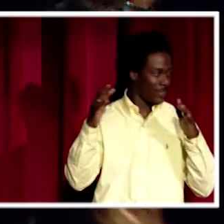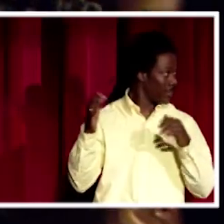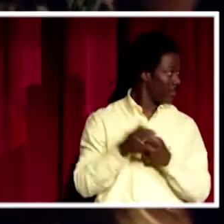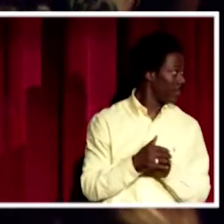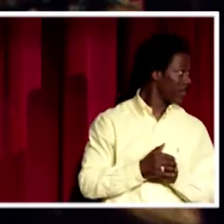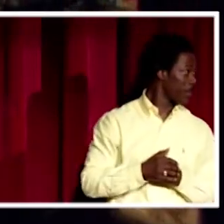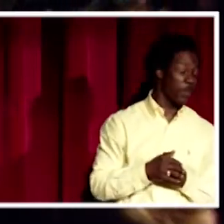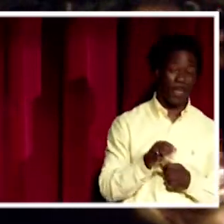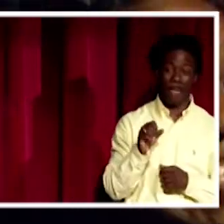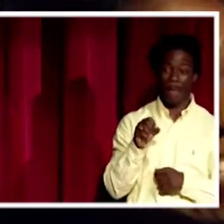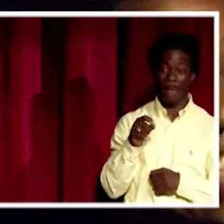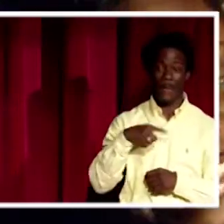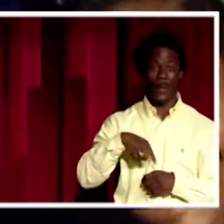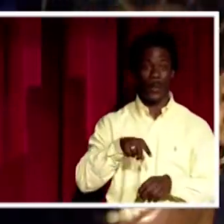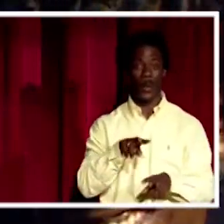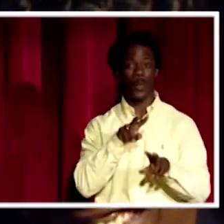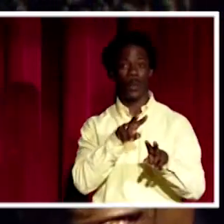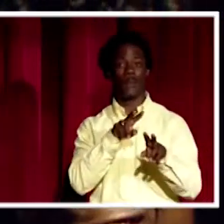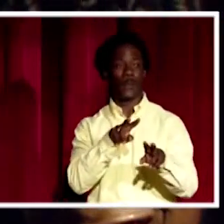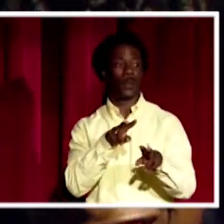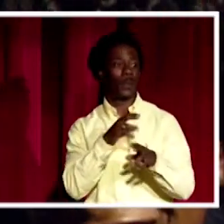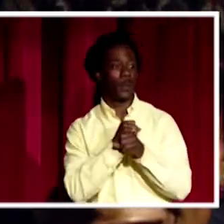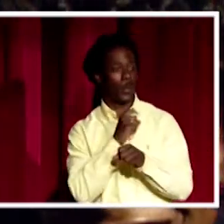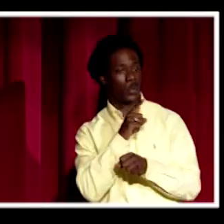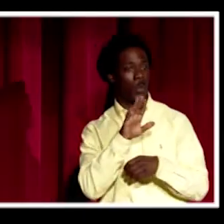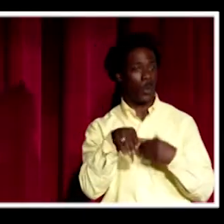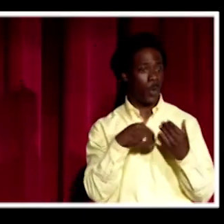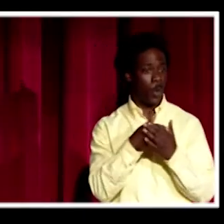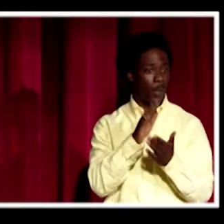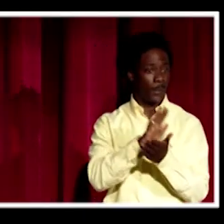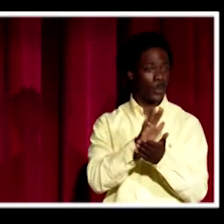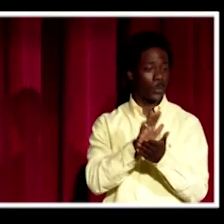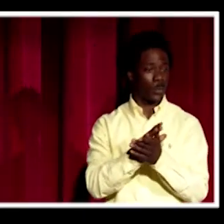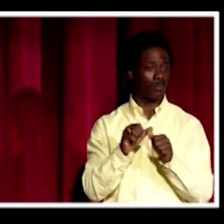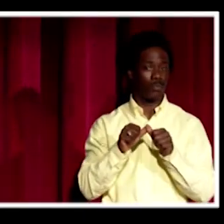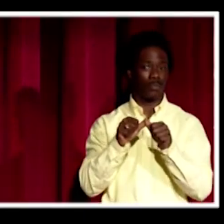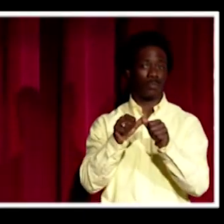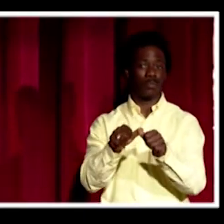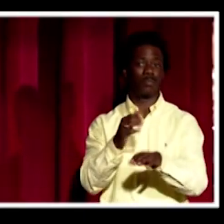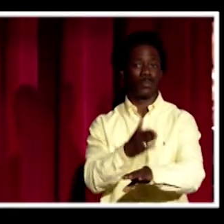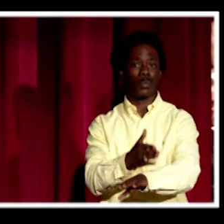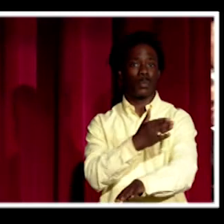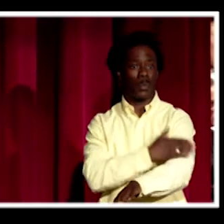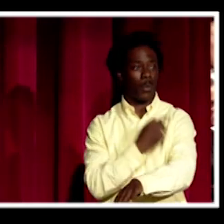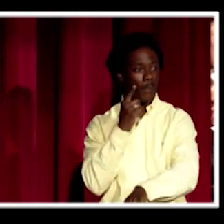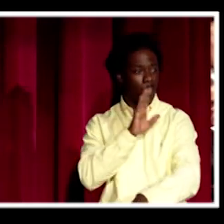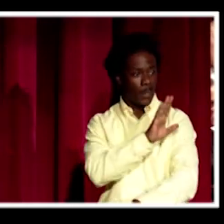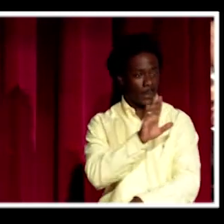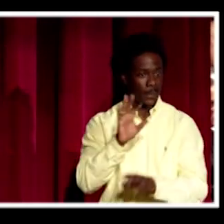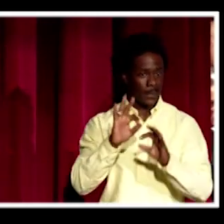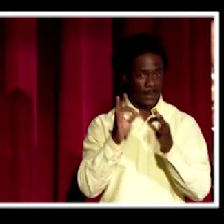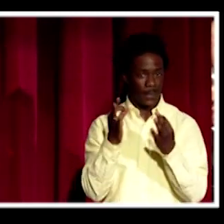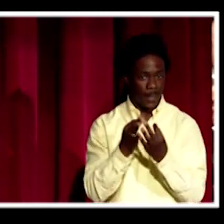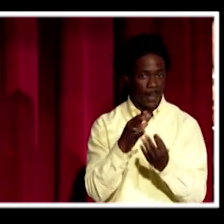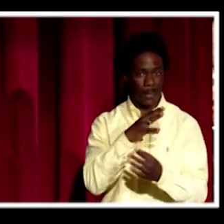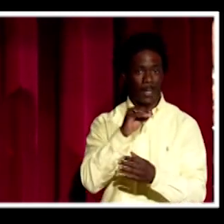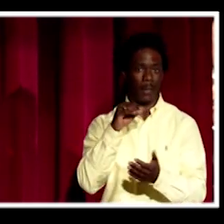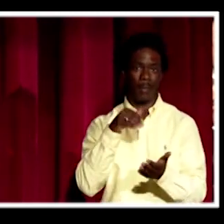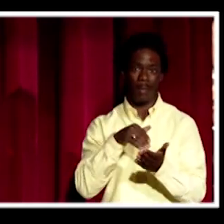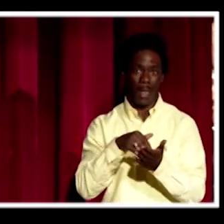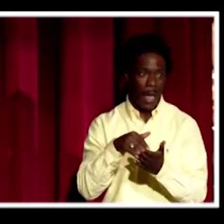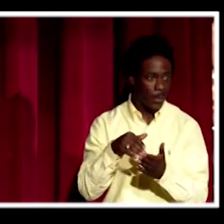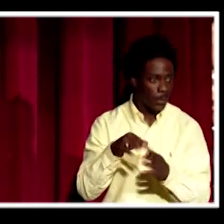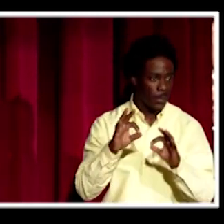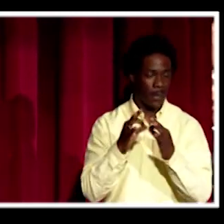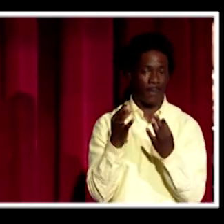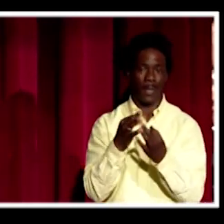So we're looking forward to ensuring that all of our schools to continue to improve for his family and the thousands of families